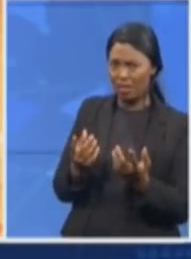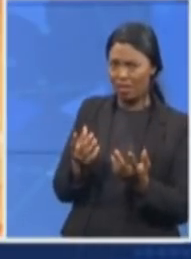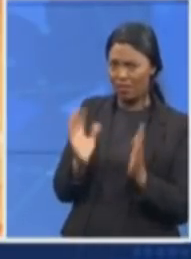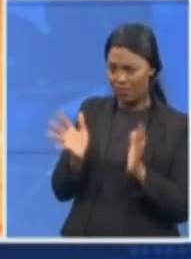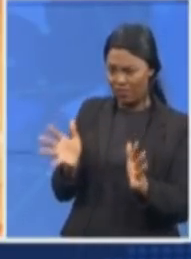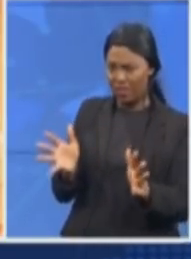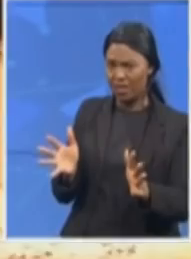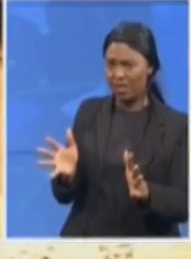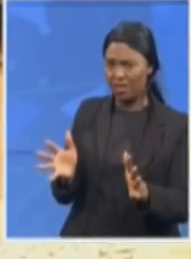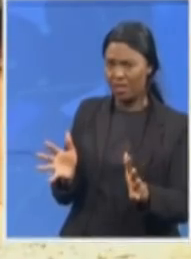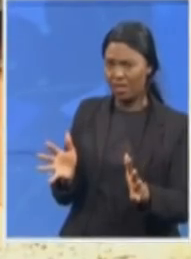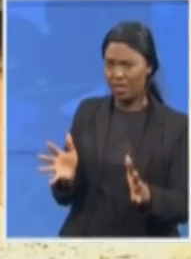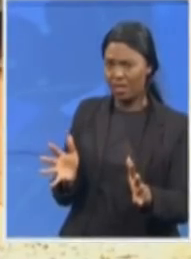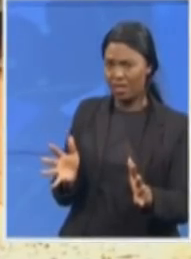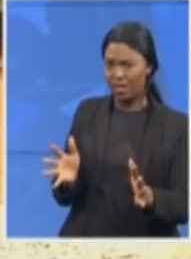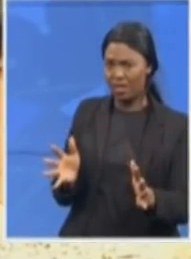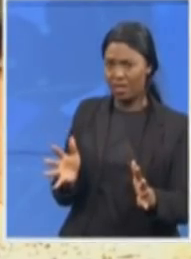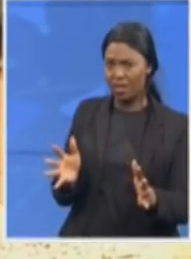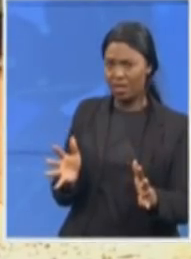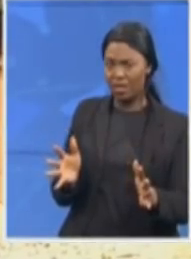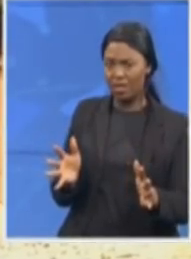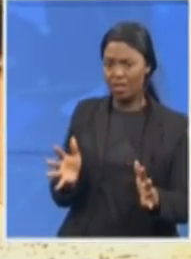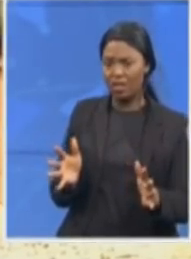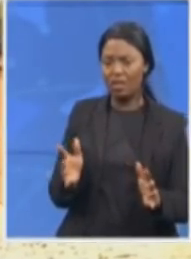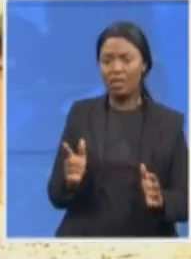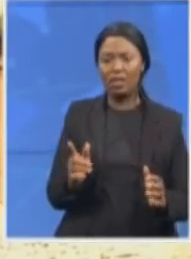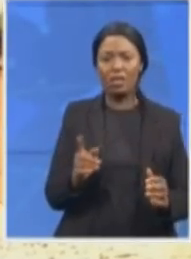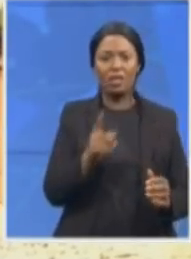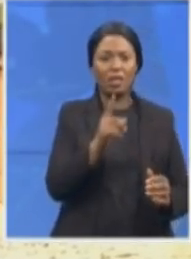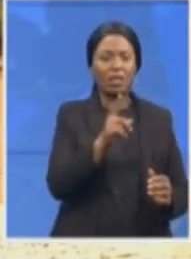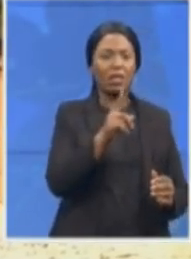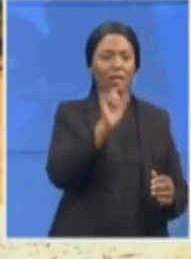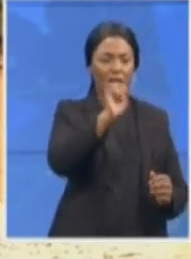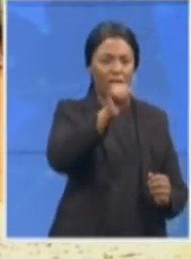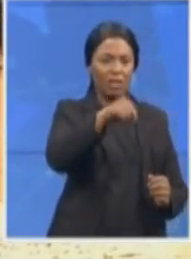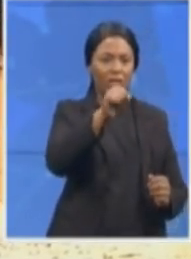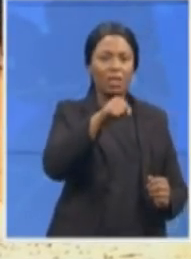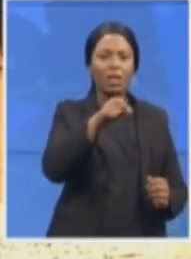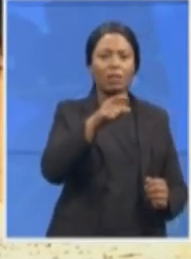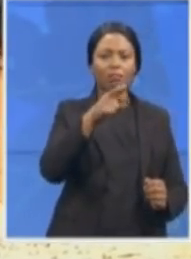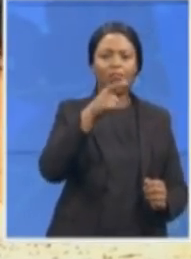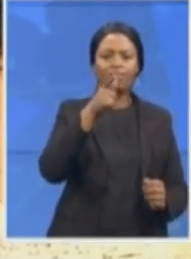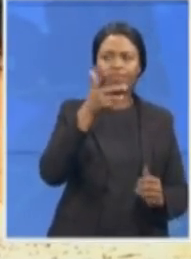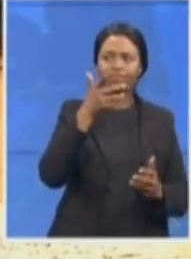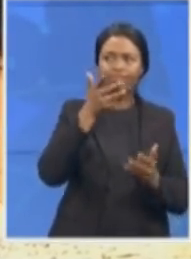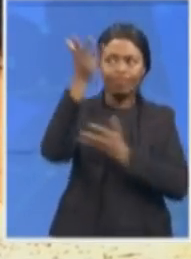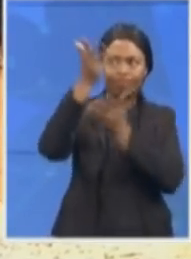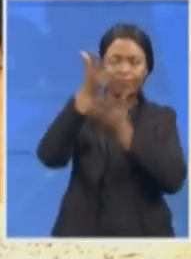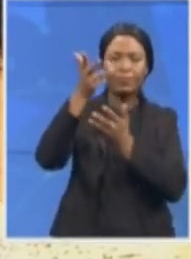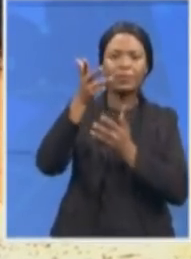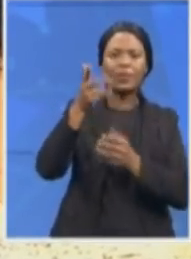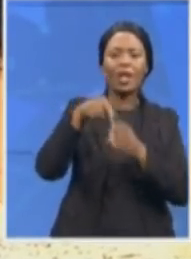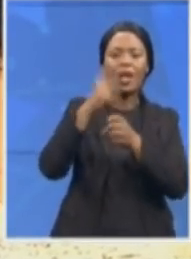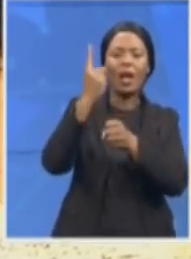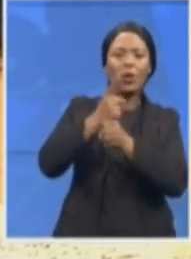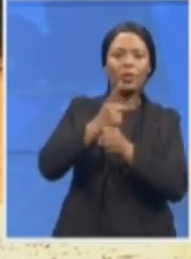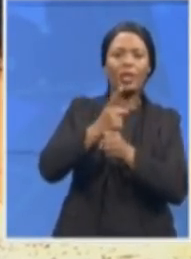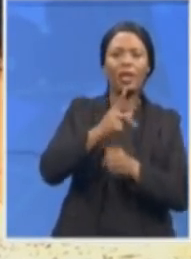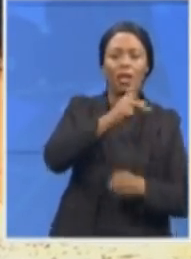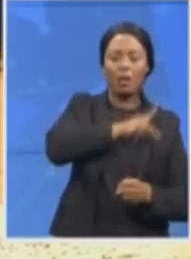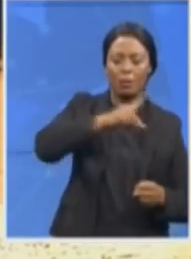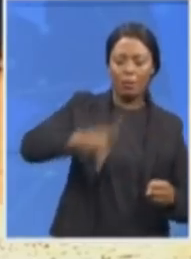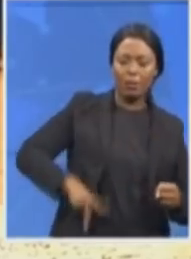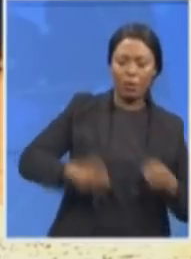Yeah, earlier we did speak to the Gauteng Premier's office, and the Gauteng's Premier's office said that they